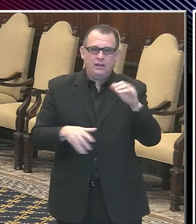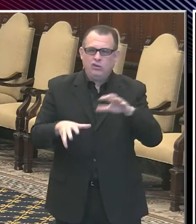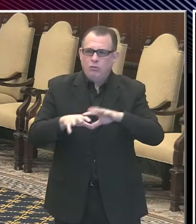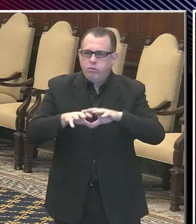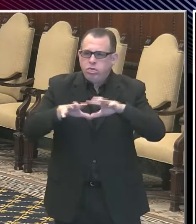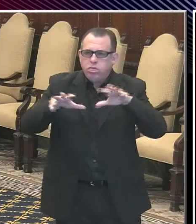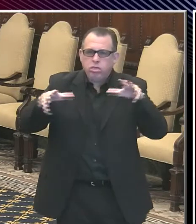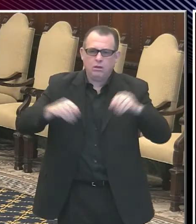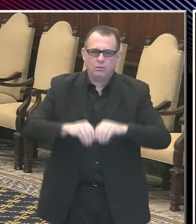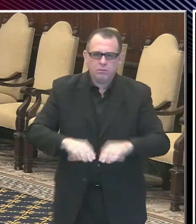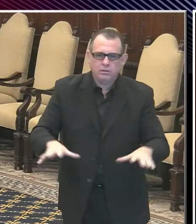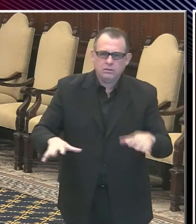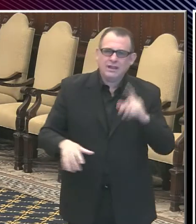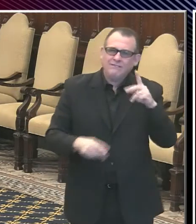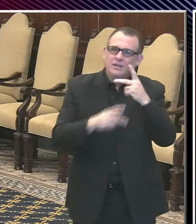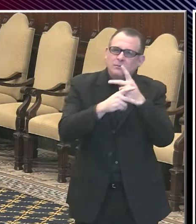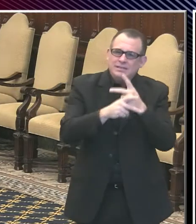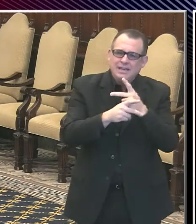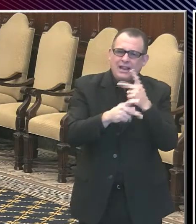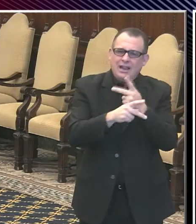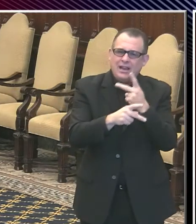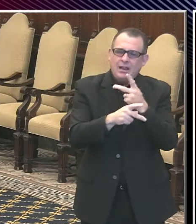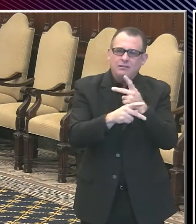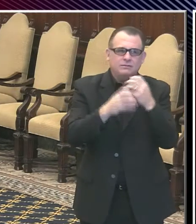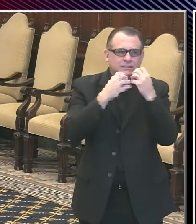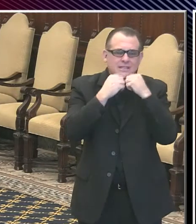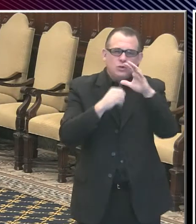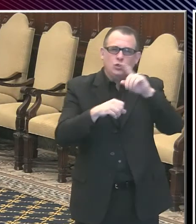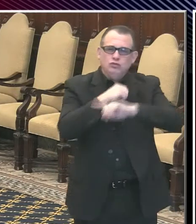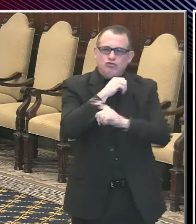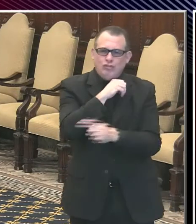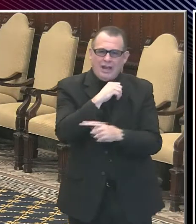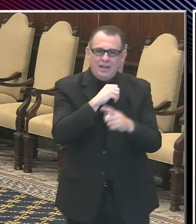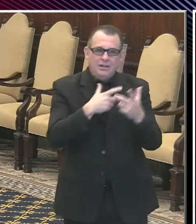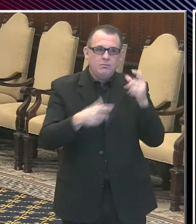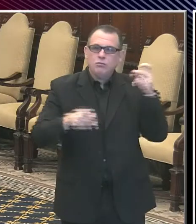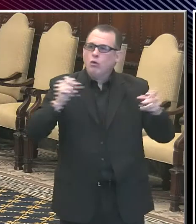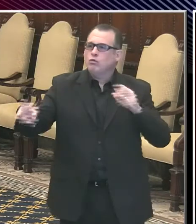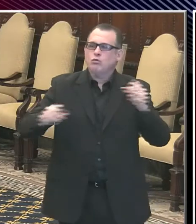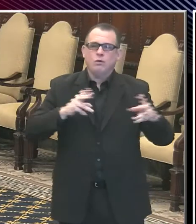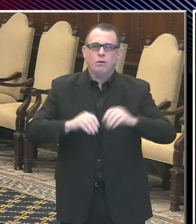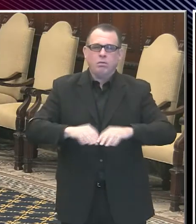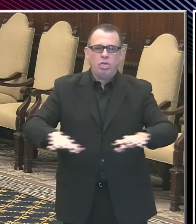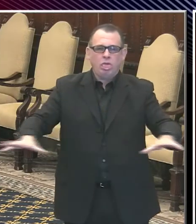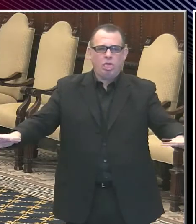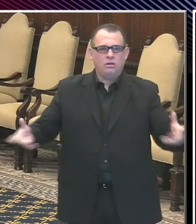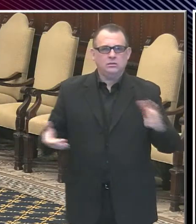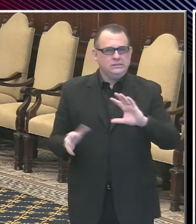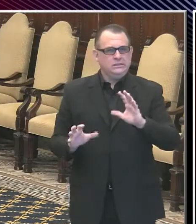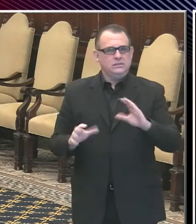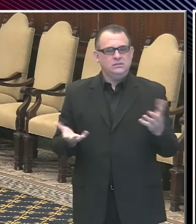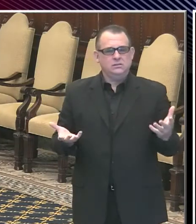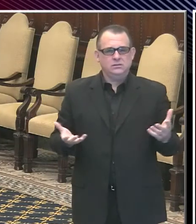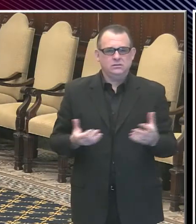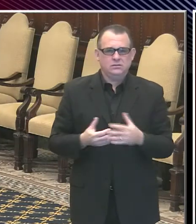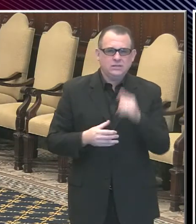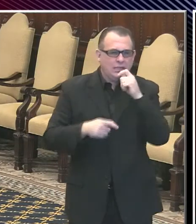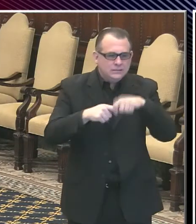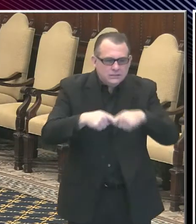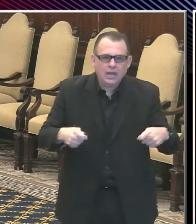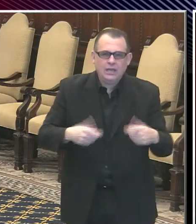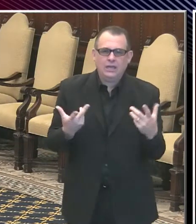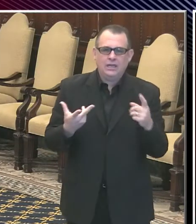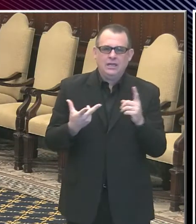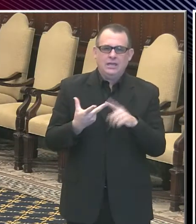some care in putting out your trash at the curb. I mean, I see people throw their trash to the curb from the front top step. The trash is not tied up. The bag